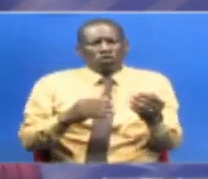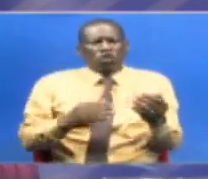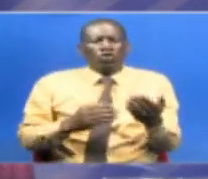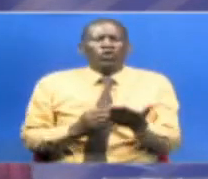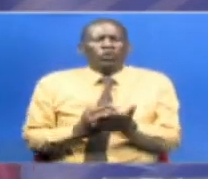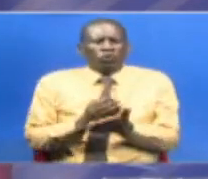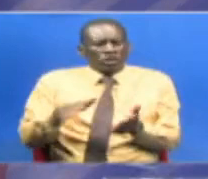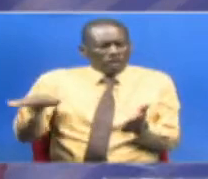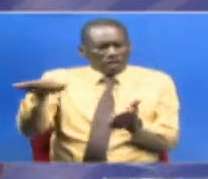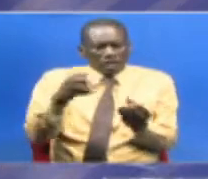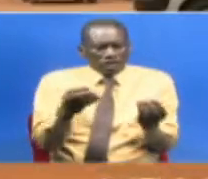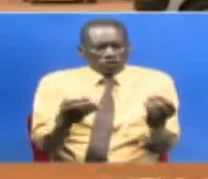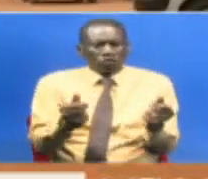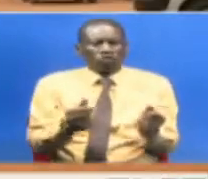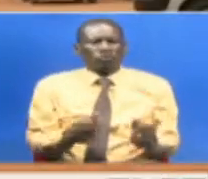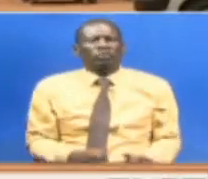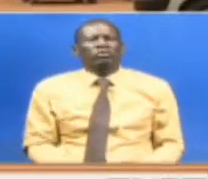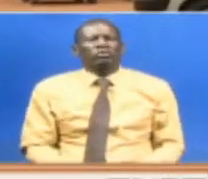solution.